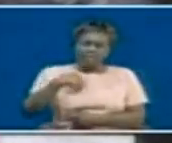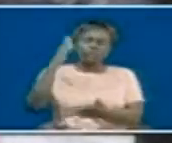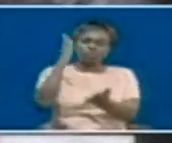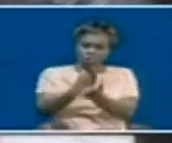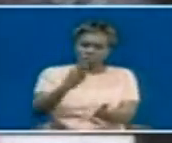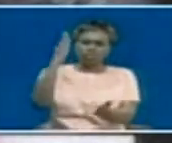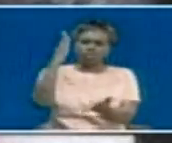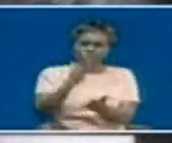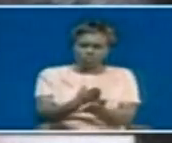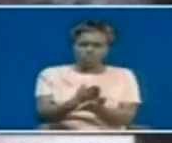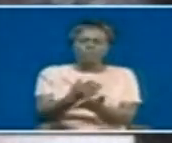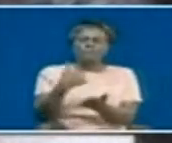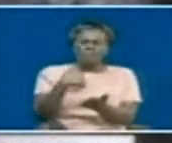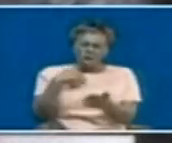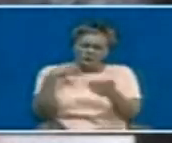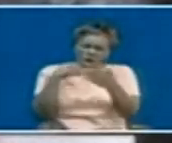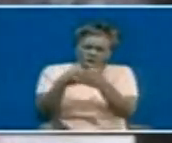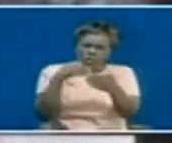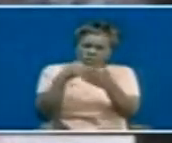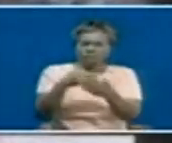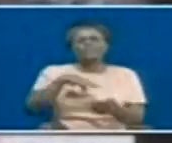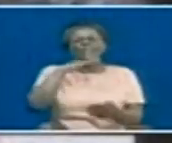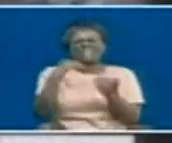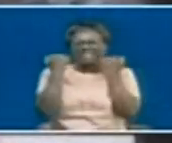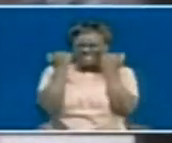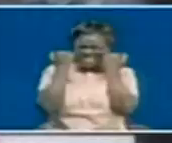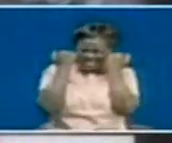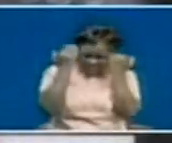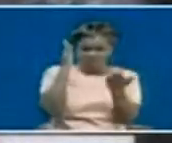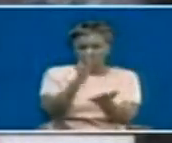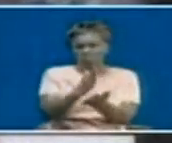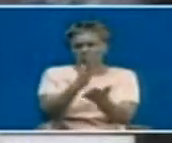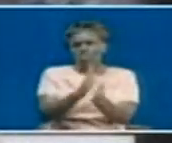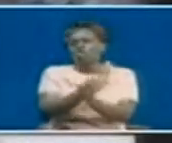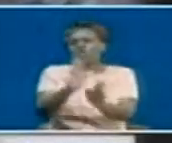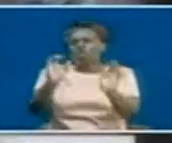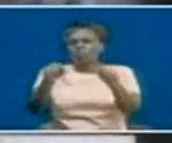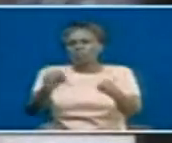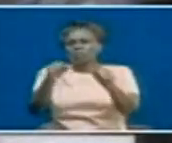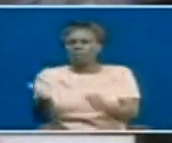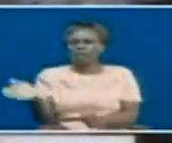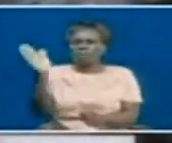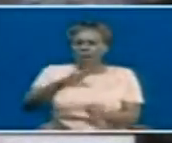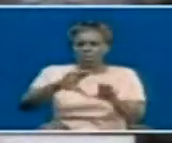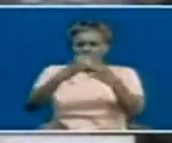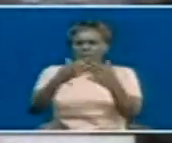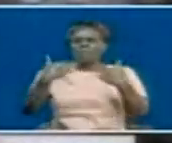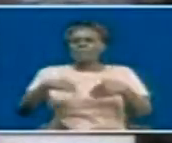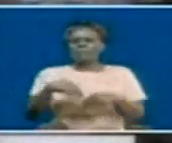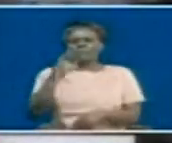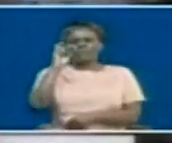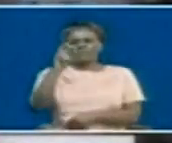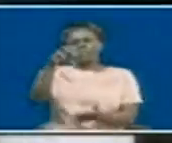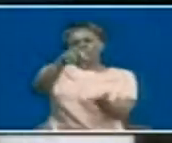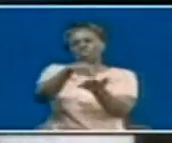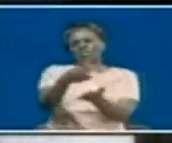really suicidal, really, really depressed. And there's no way I will come up to the outside world and be productive in that